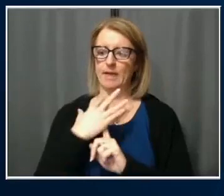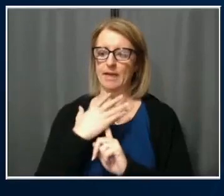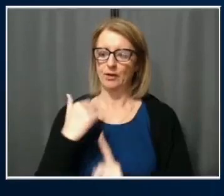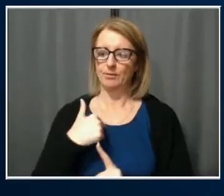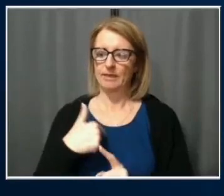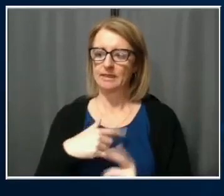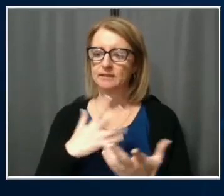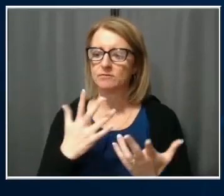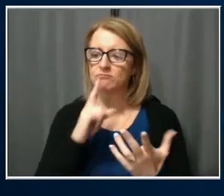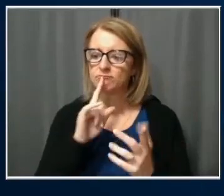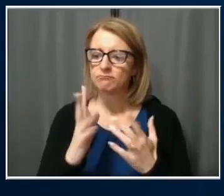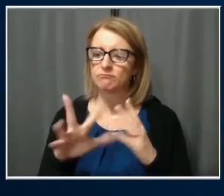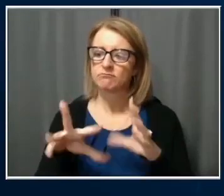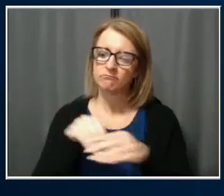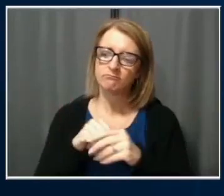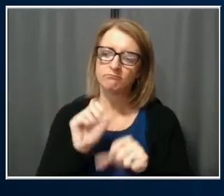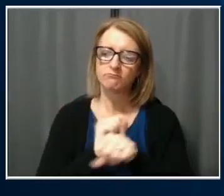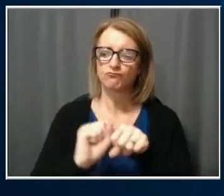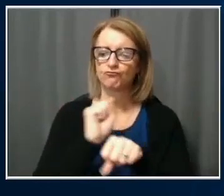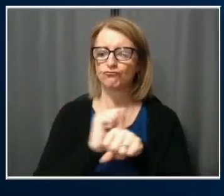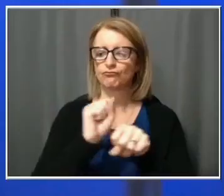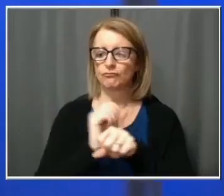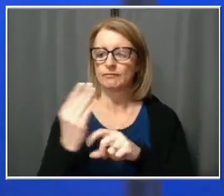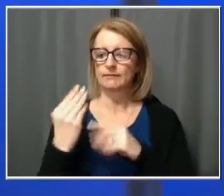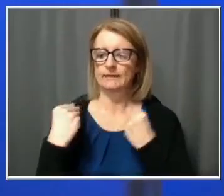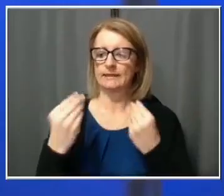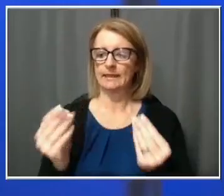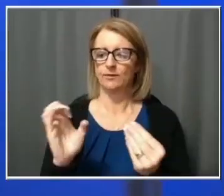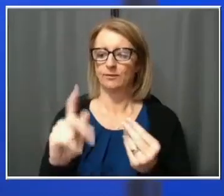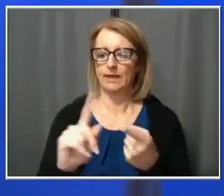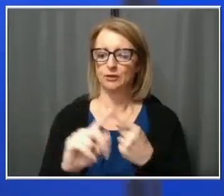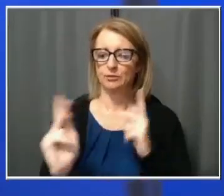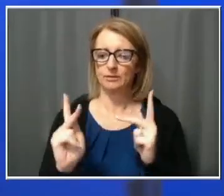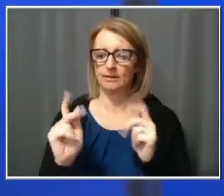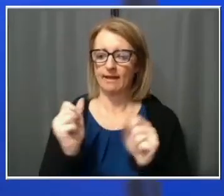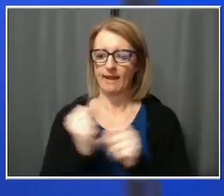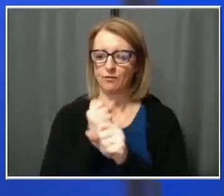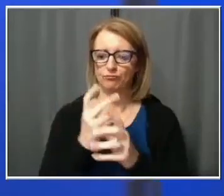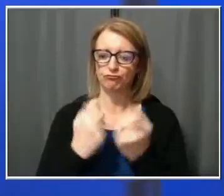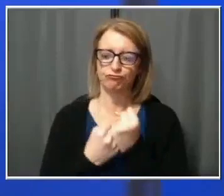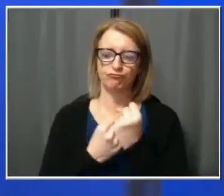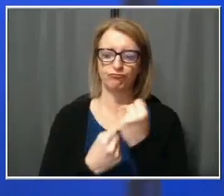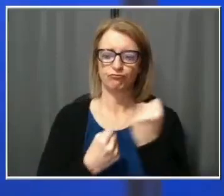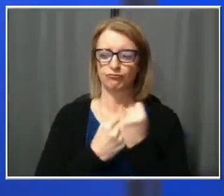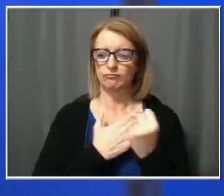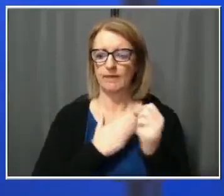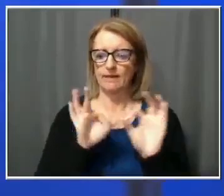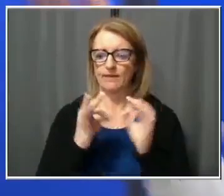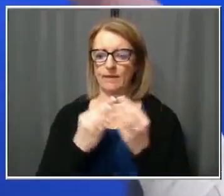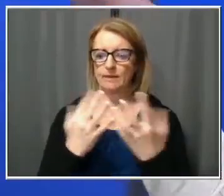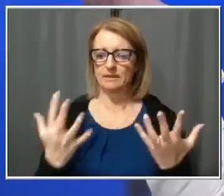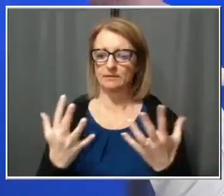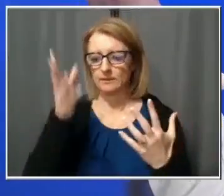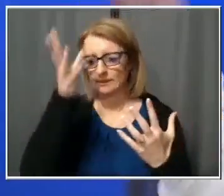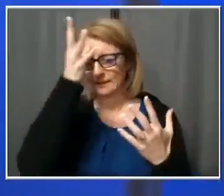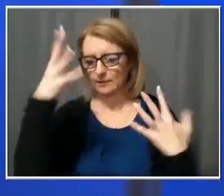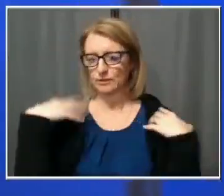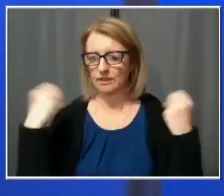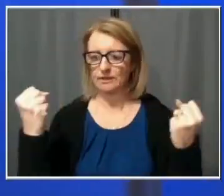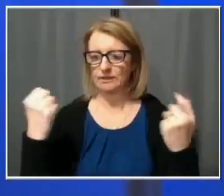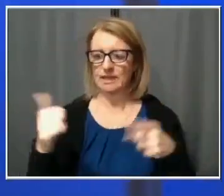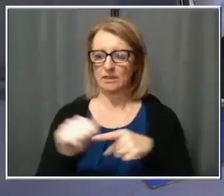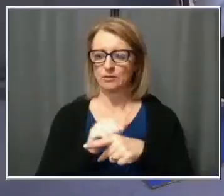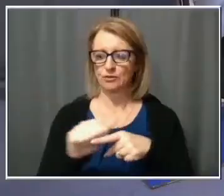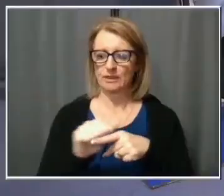to be in a field where I could give back to people because everybody rallied around and helped my family so much in his recovery. And now we're training for a triathlon